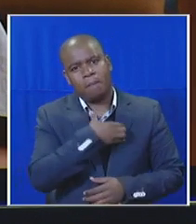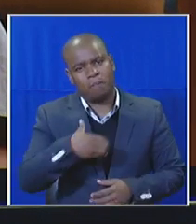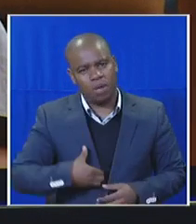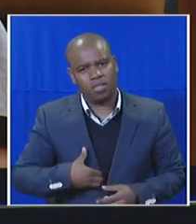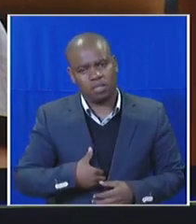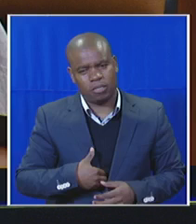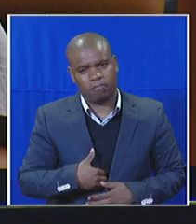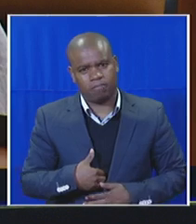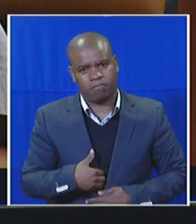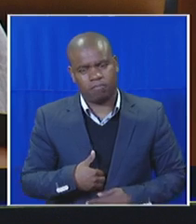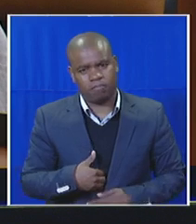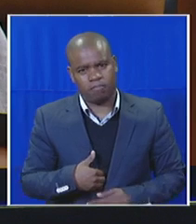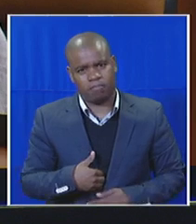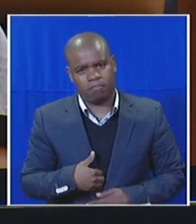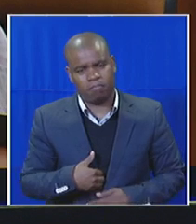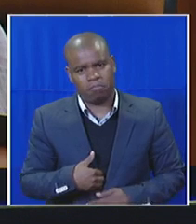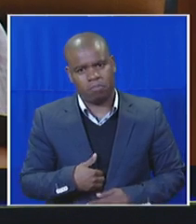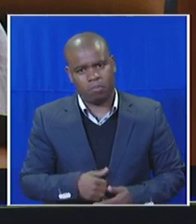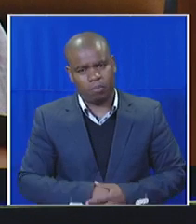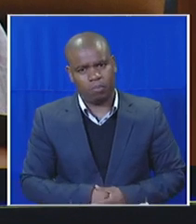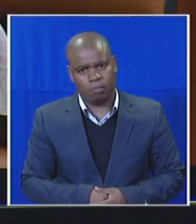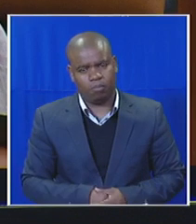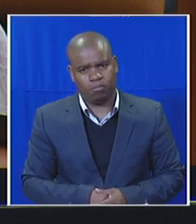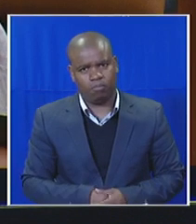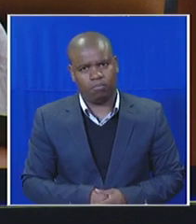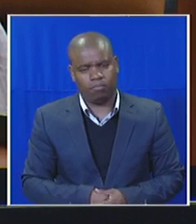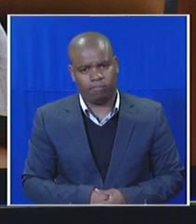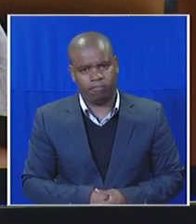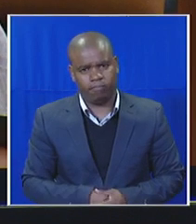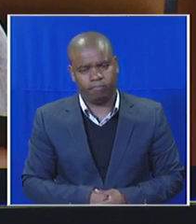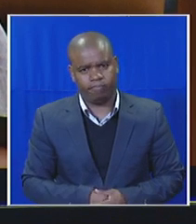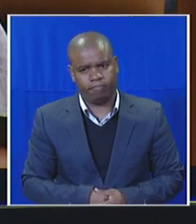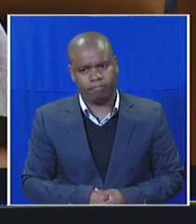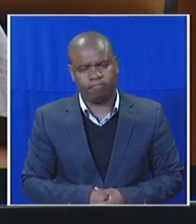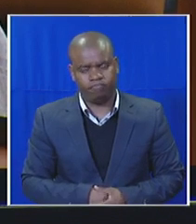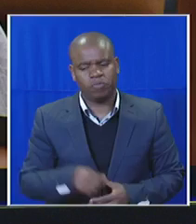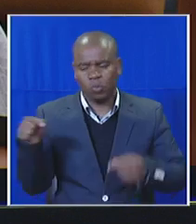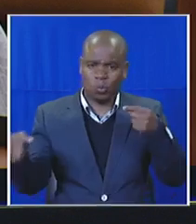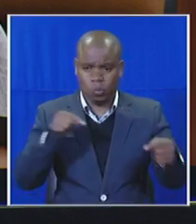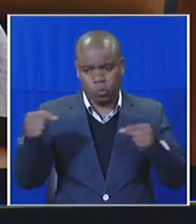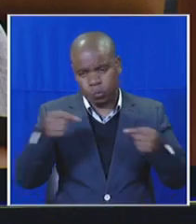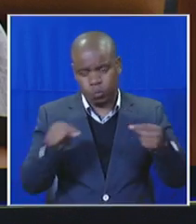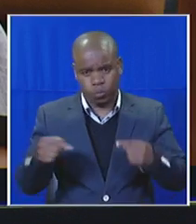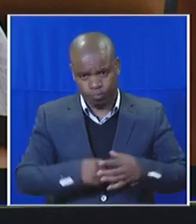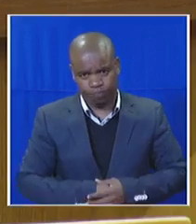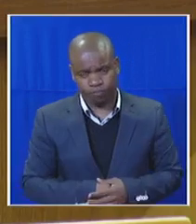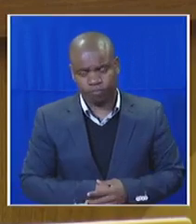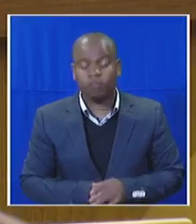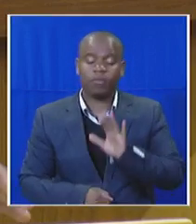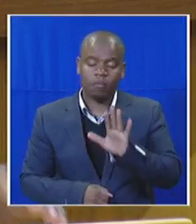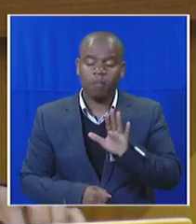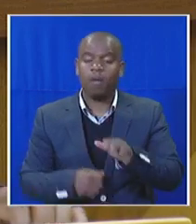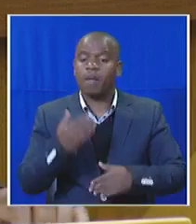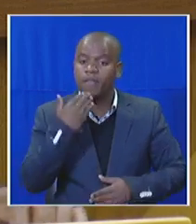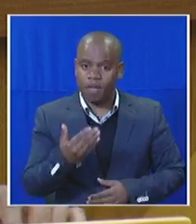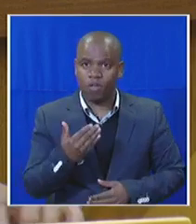question? asking that he must not waffle. You can laugh, you can do No, anything, but don't Honorable waffle. Thank you very Shibambu, much please if I take can your laugh. seat. Thank you very much if I